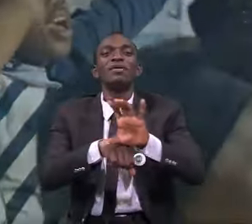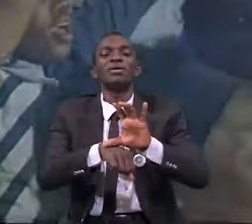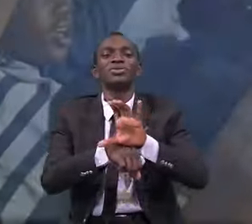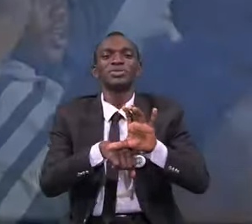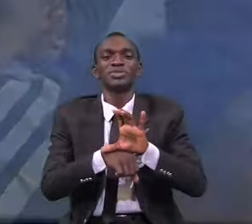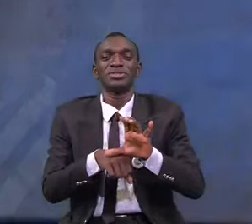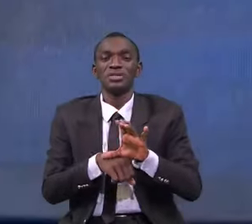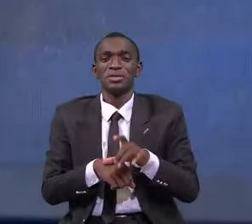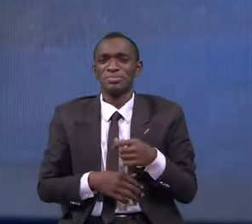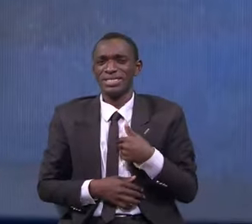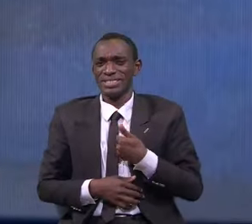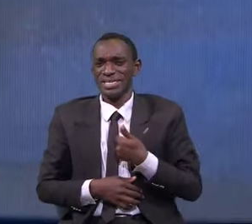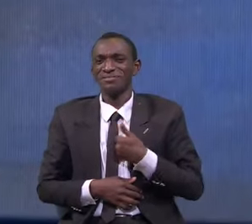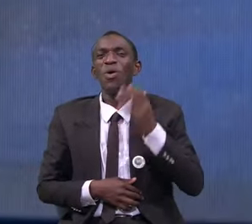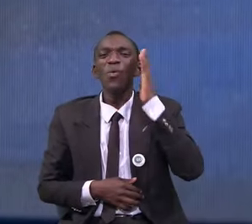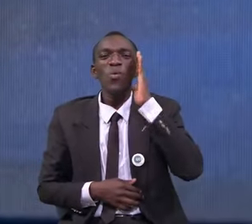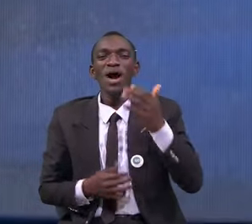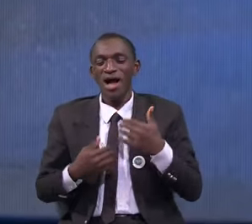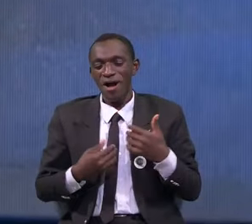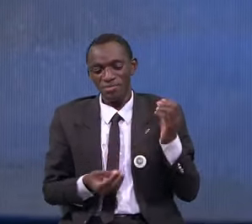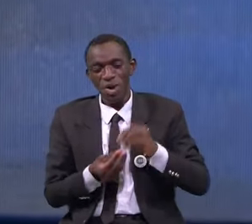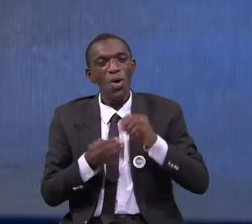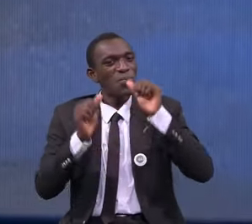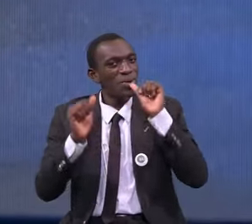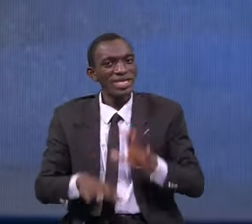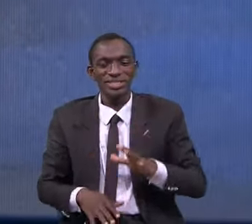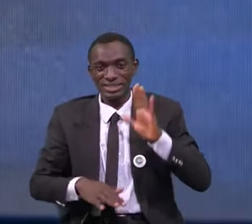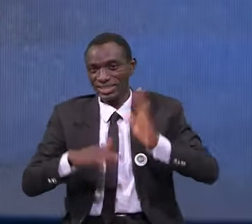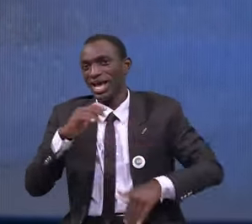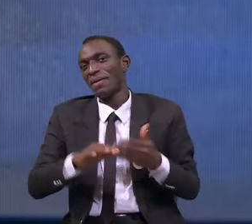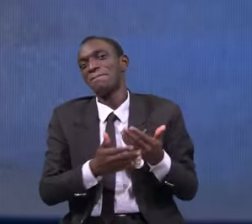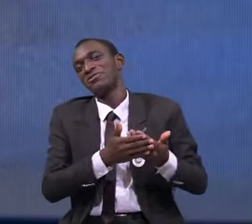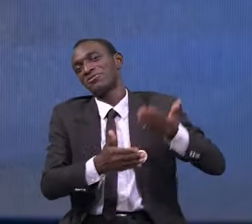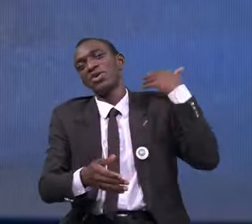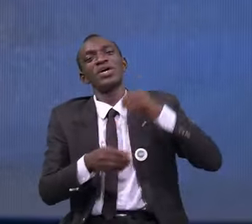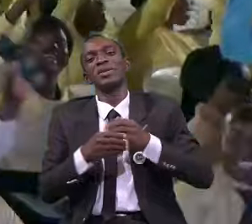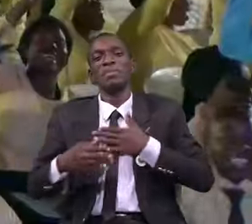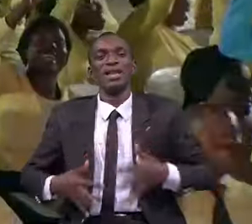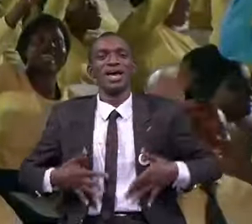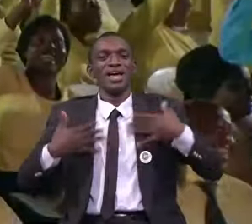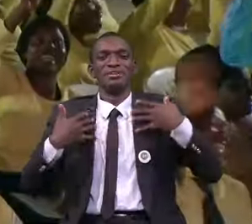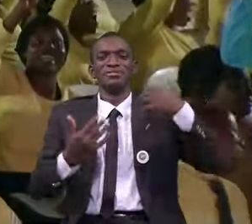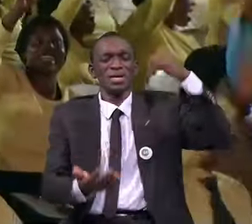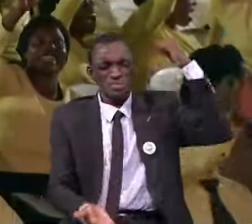I'm going to have more blessings than I ever had in my life.